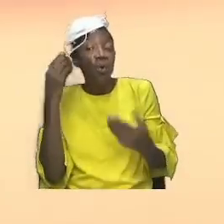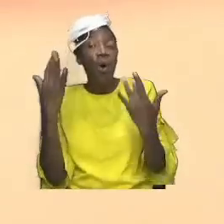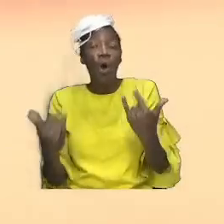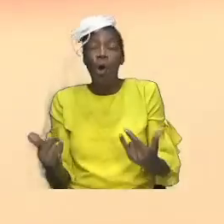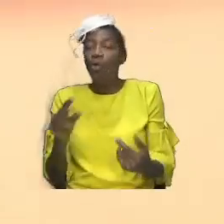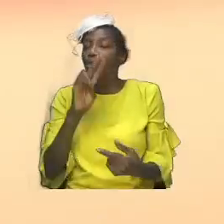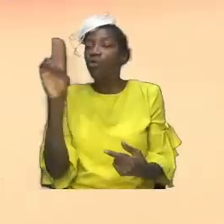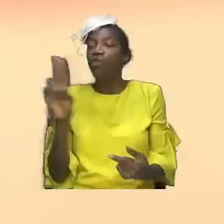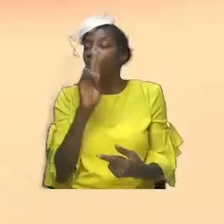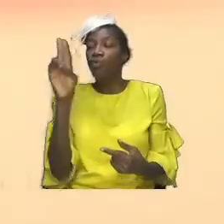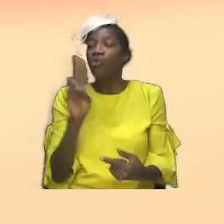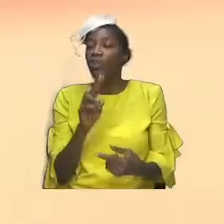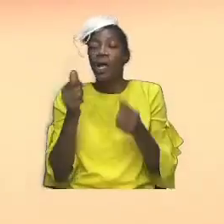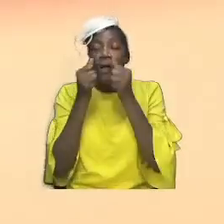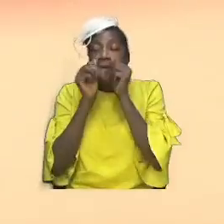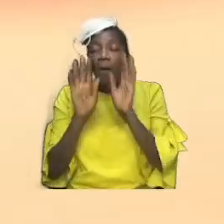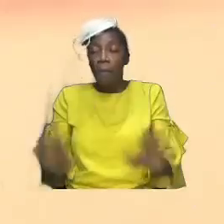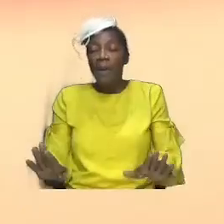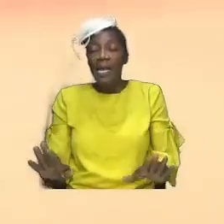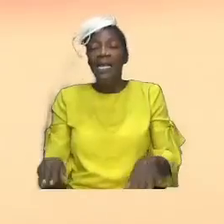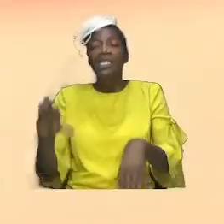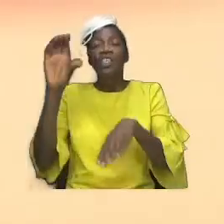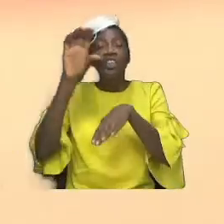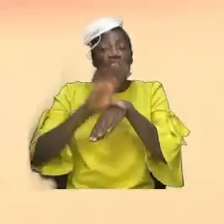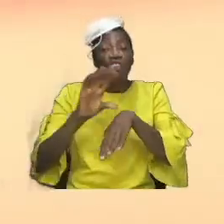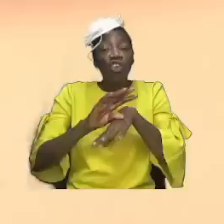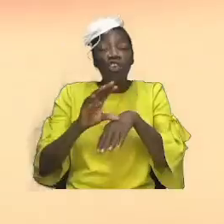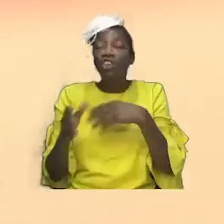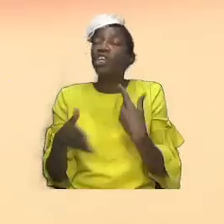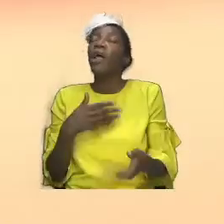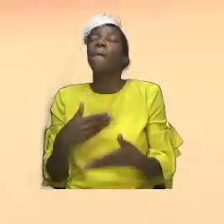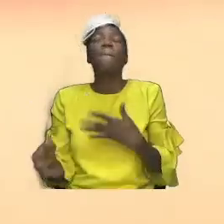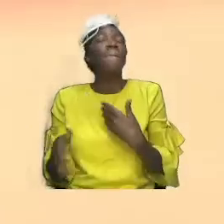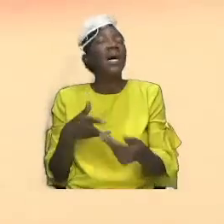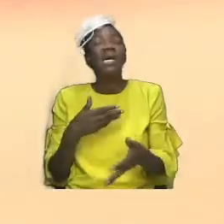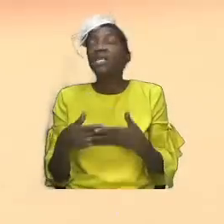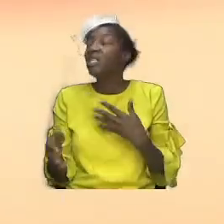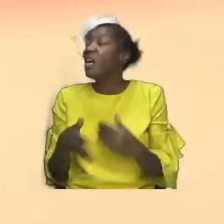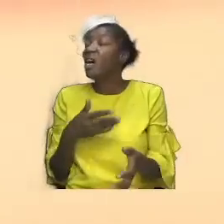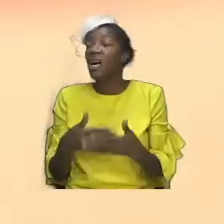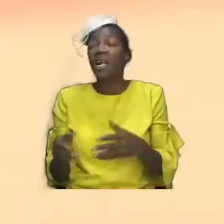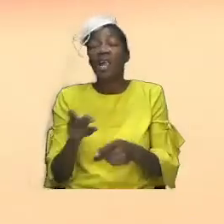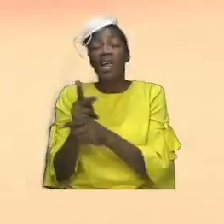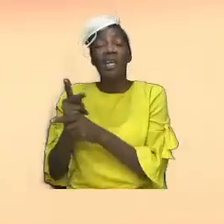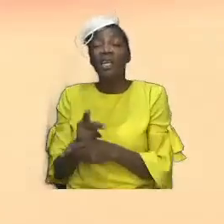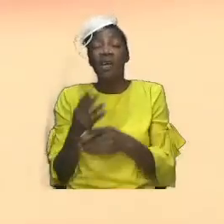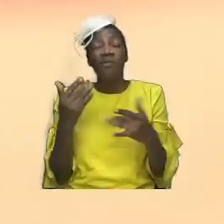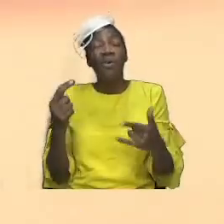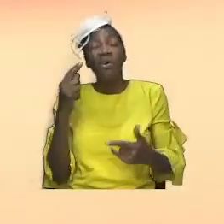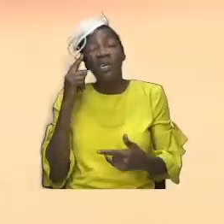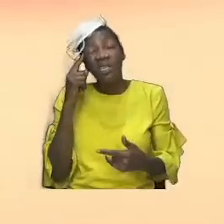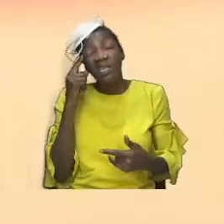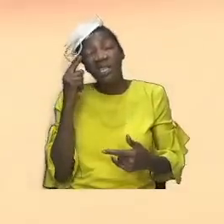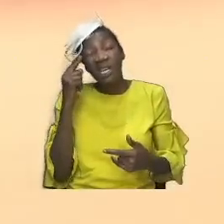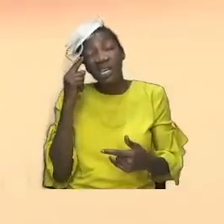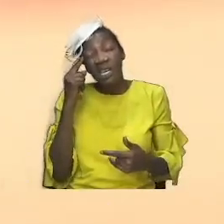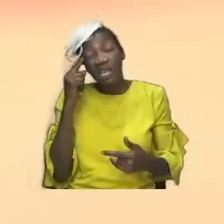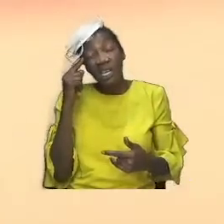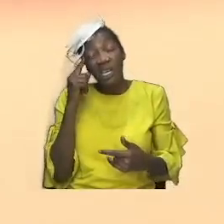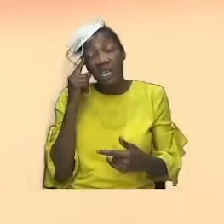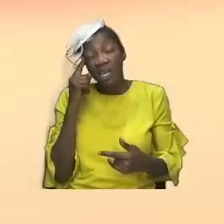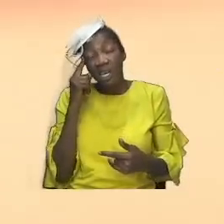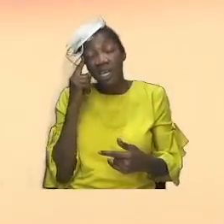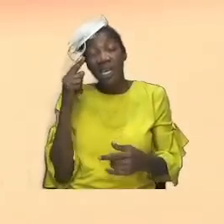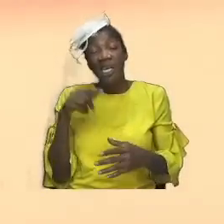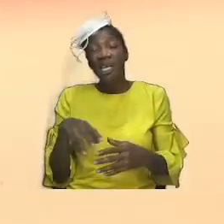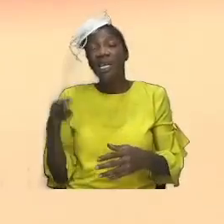to bless the kingdom, which is what really matters. And so we have to be careful how we think, because we articulate it in our